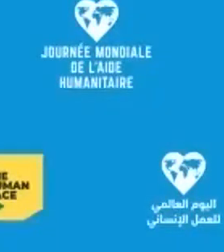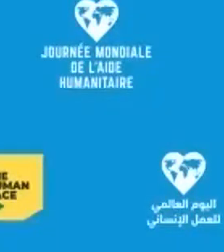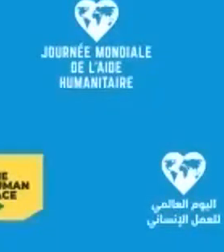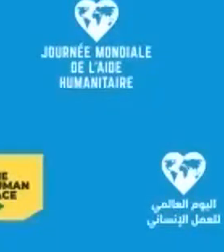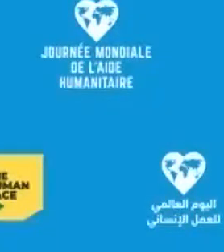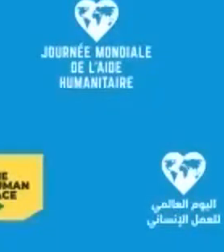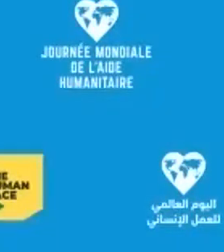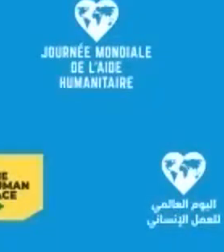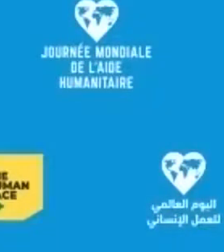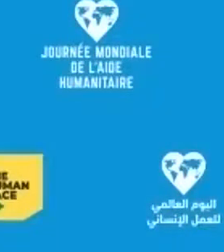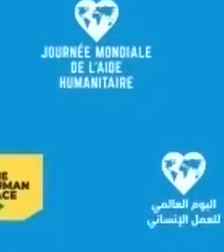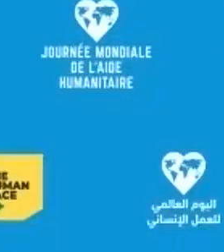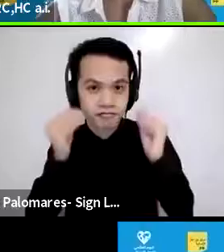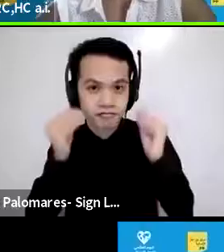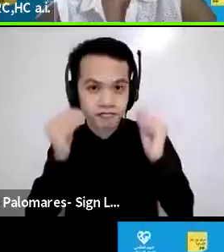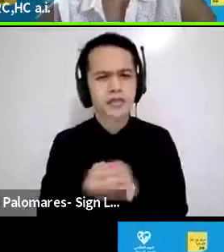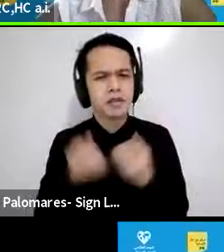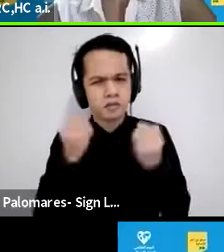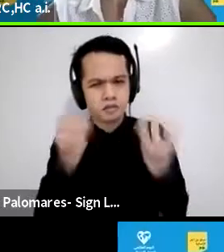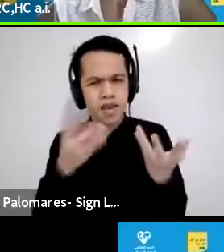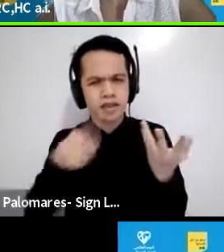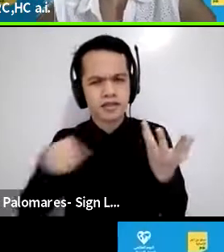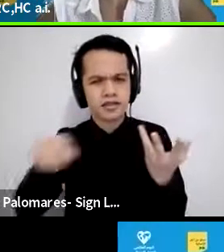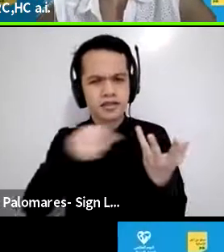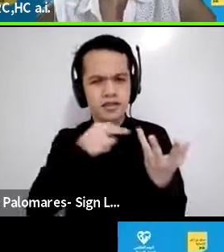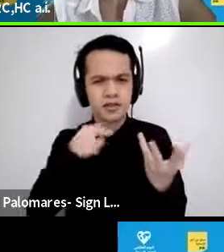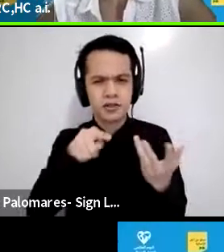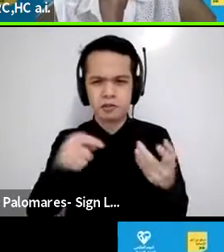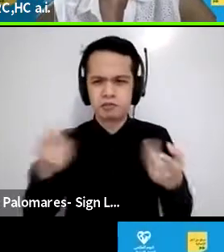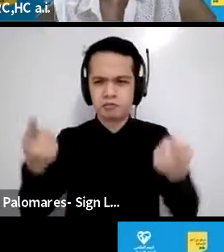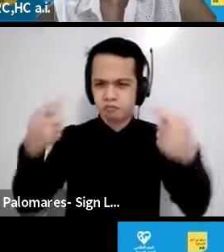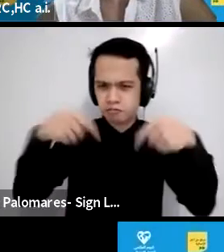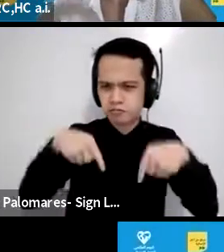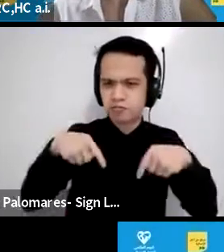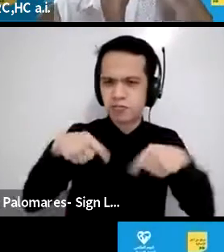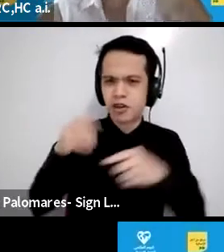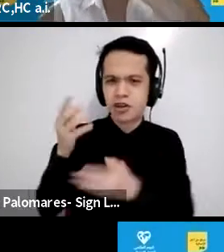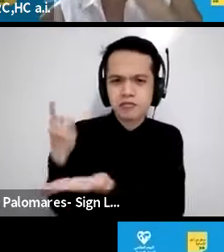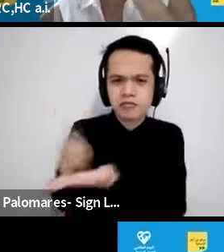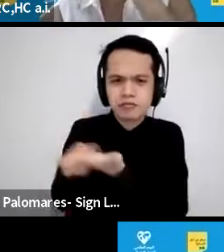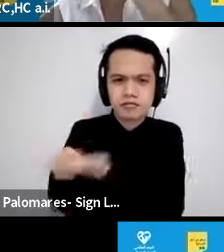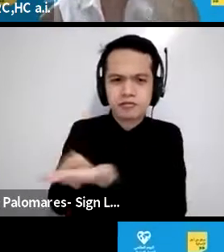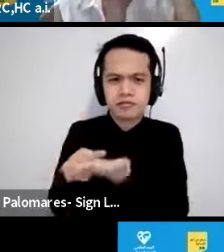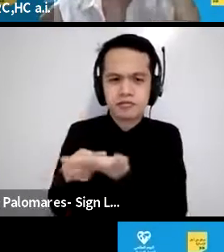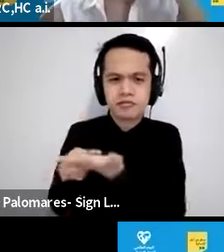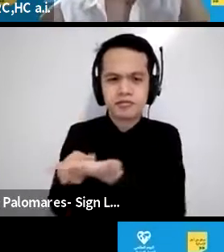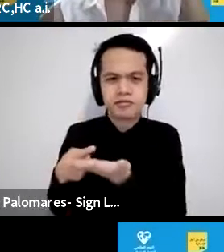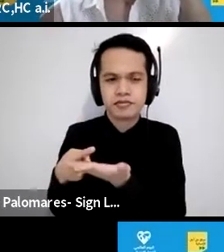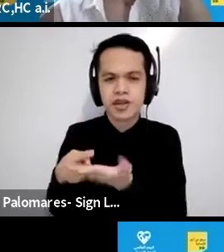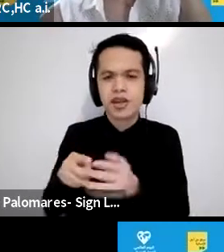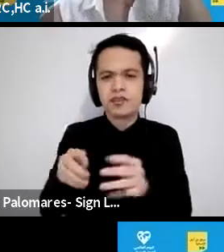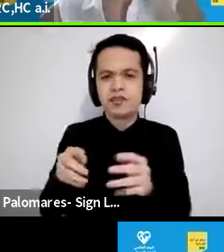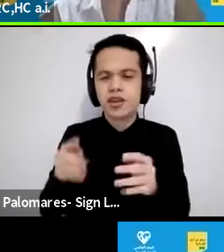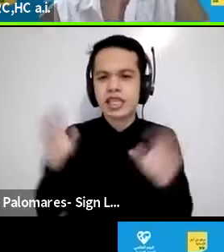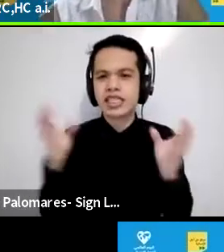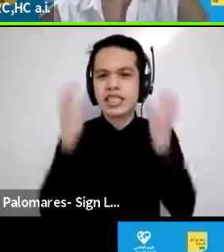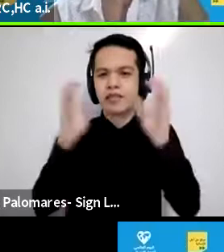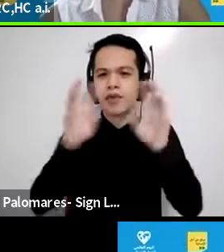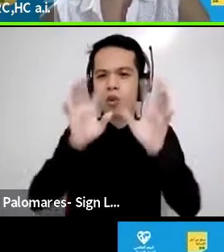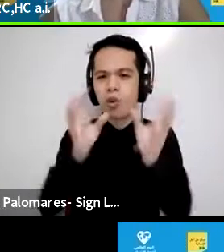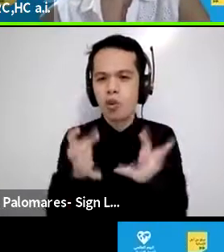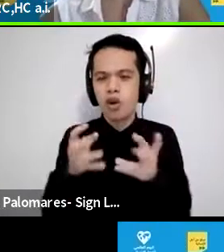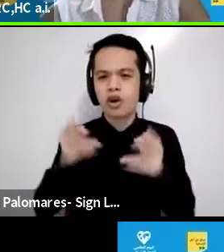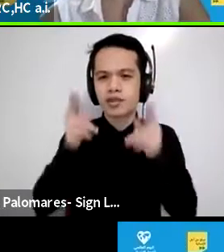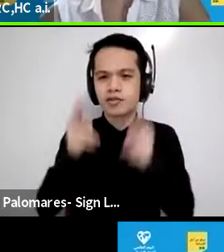So, many of us came to this forum today, World Humanitarian Day, with thoughts about